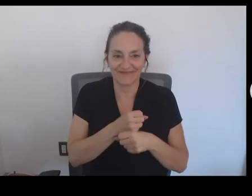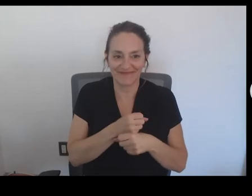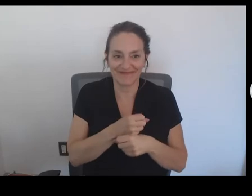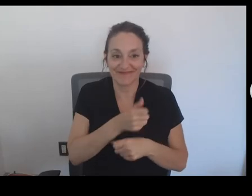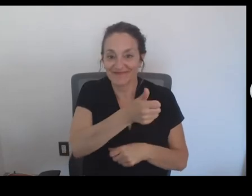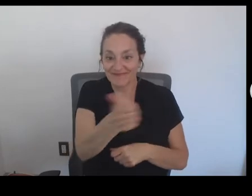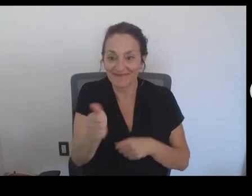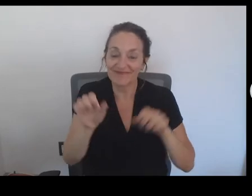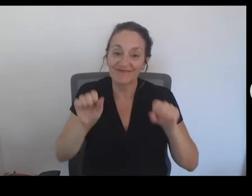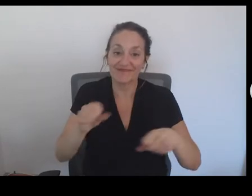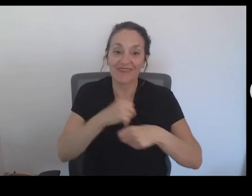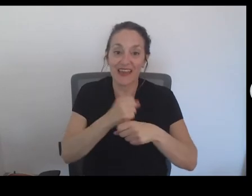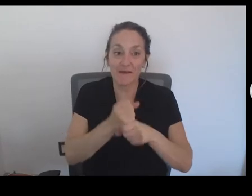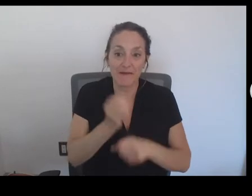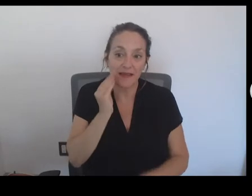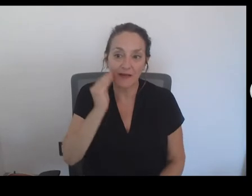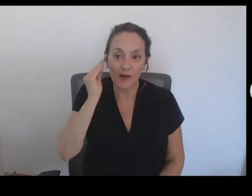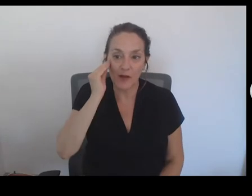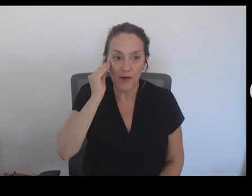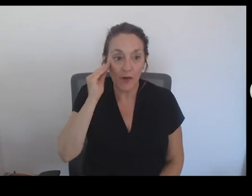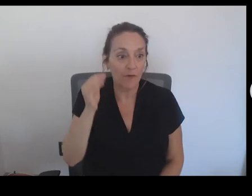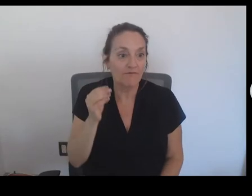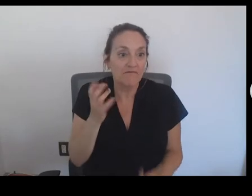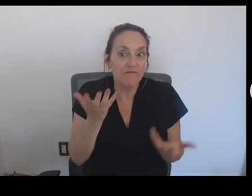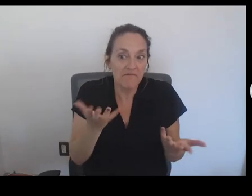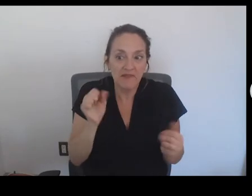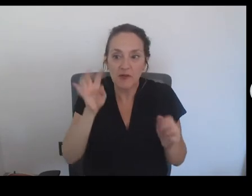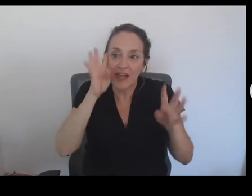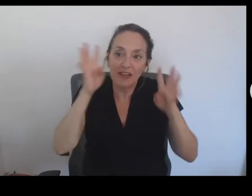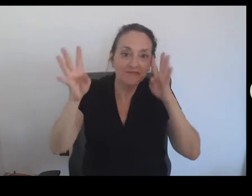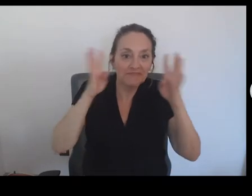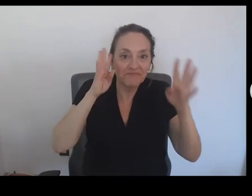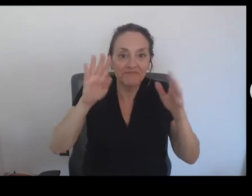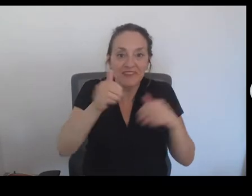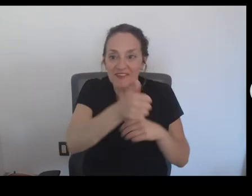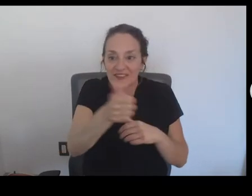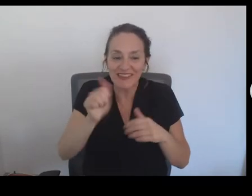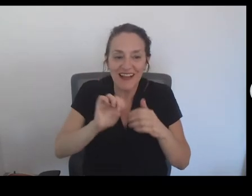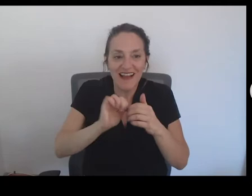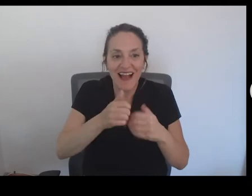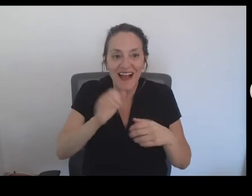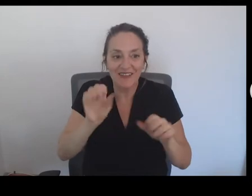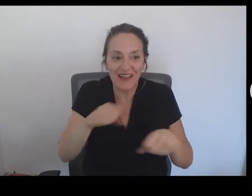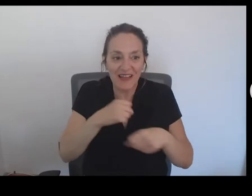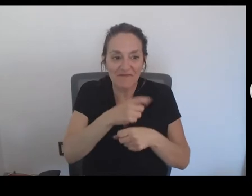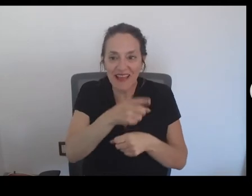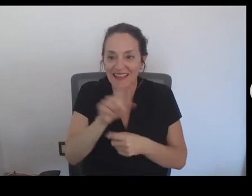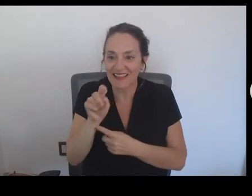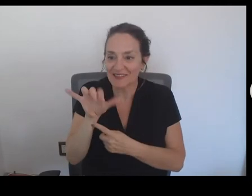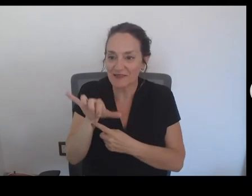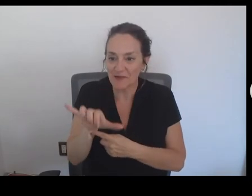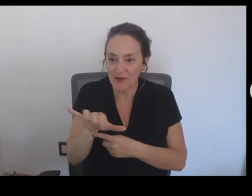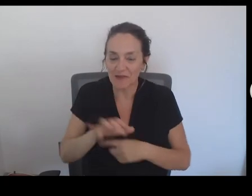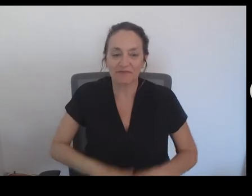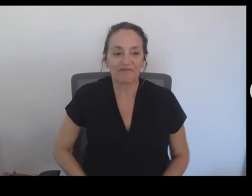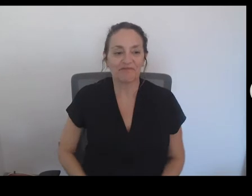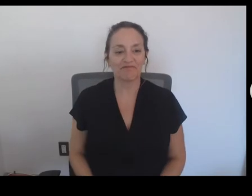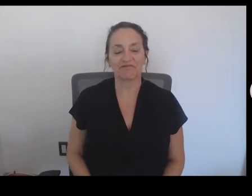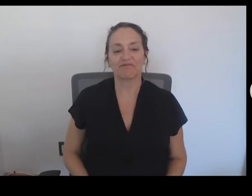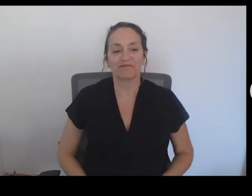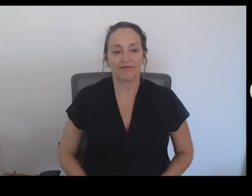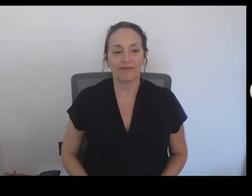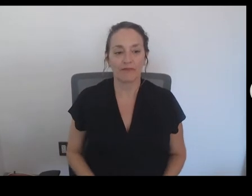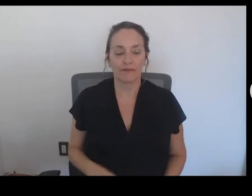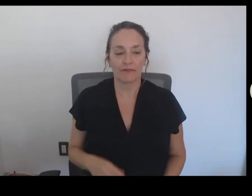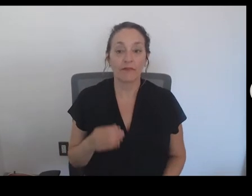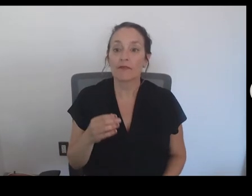even come up with your own ideas about how to make the same toy. But today, these are the materials you should have gotten in your kit. The